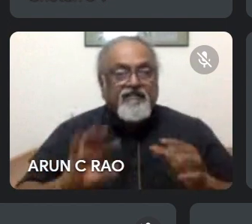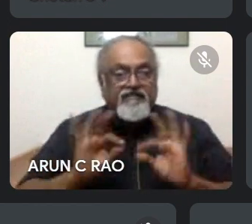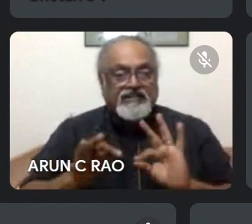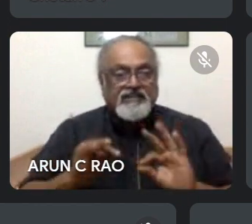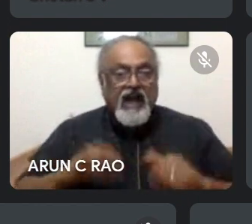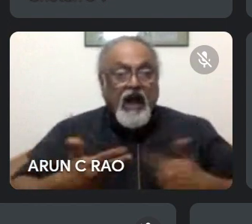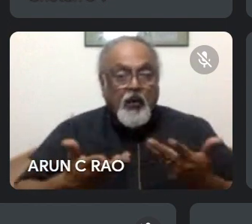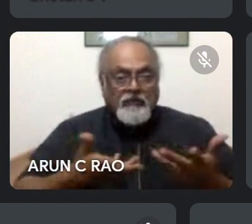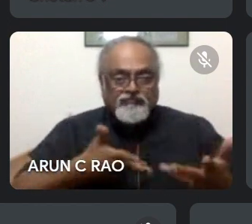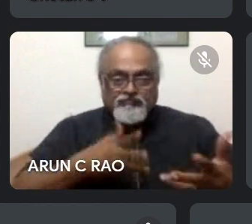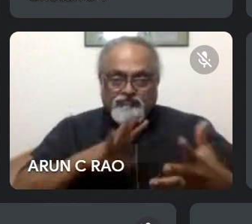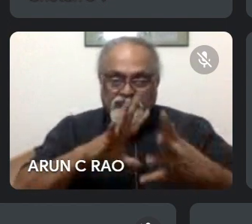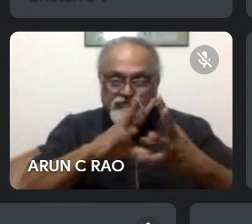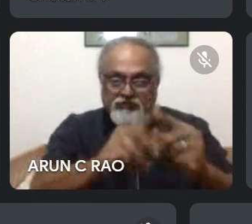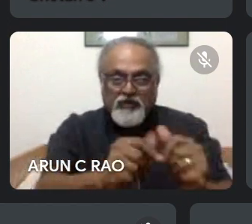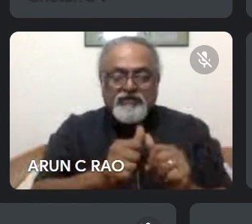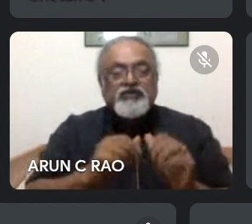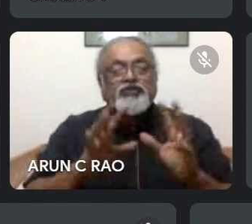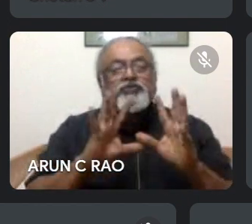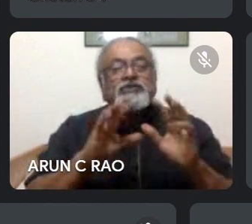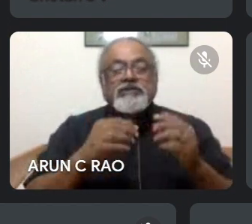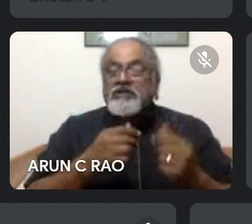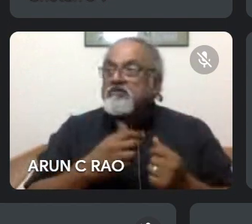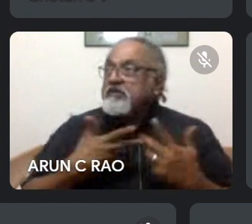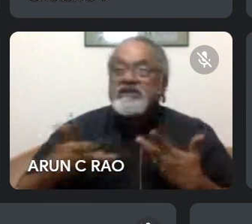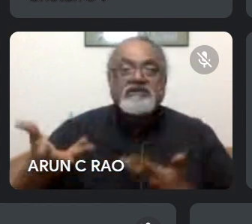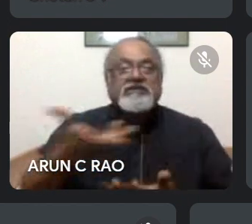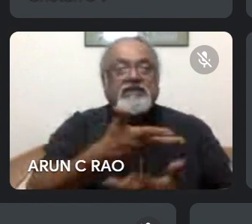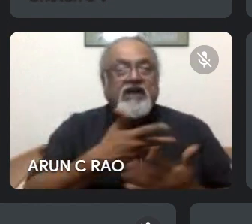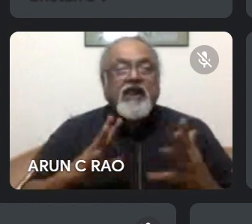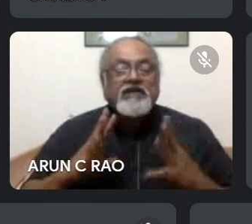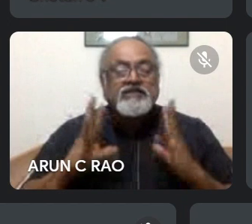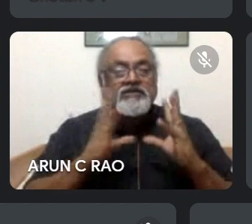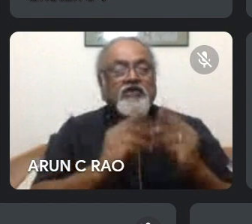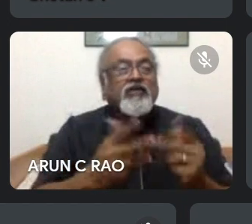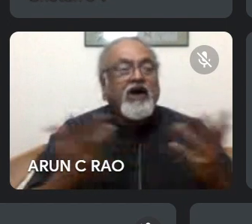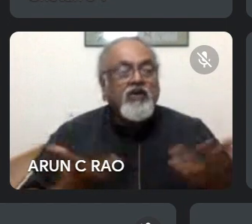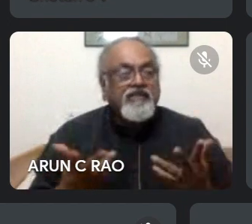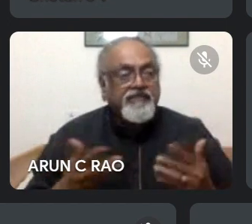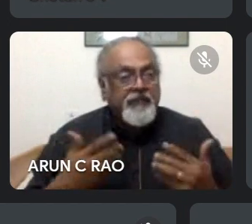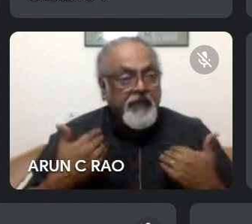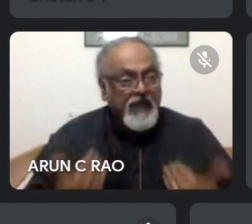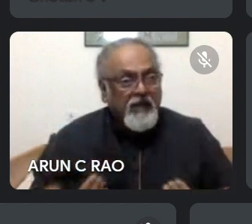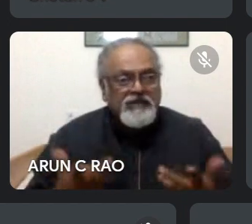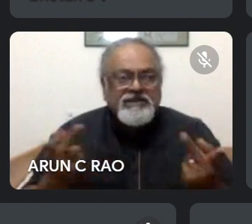around with things. I used to have every time, even now when I talk,